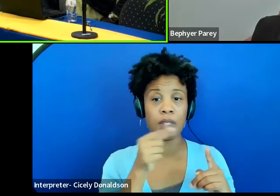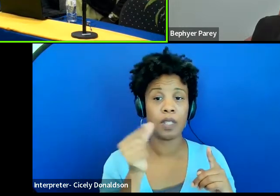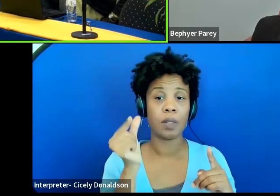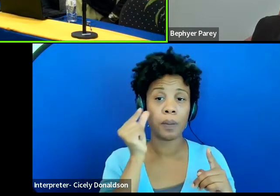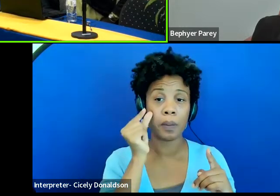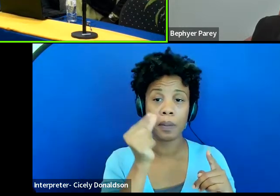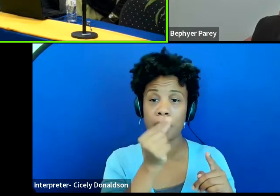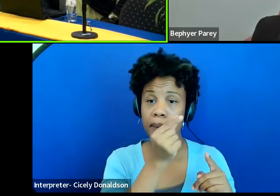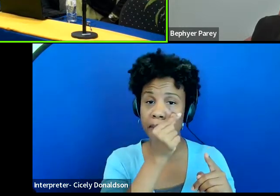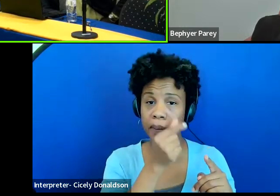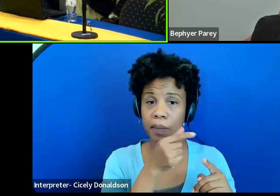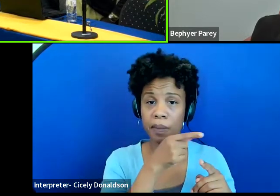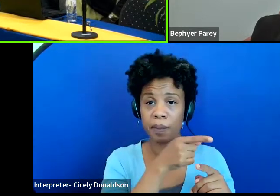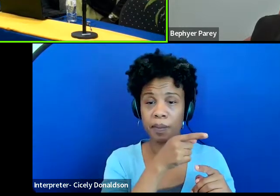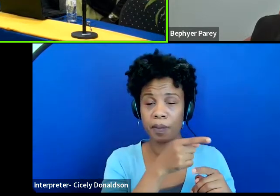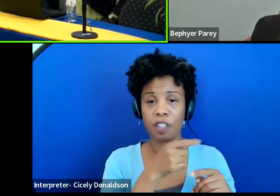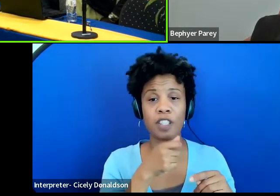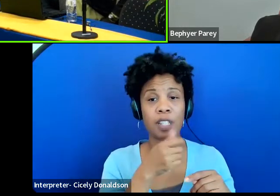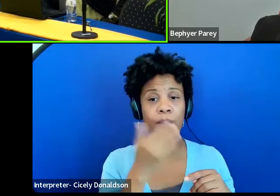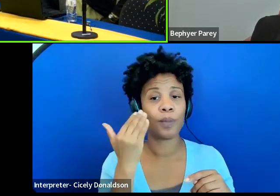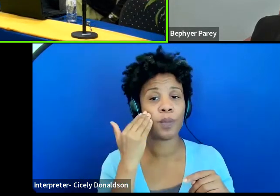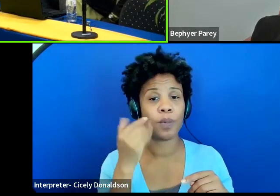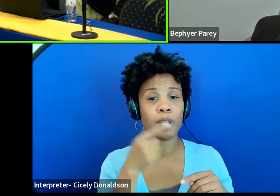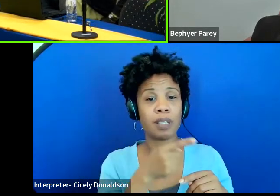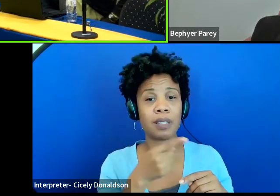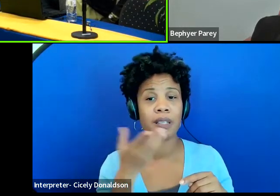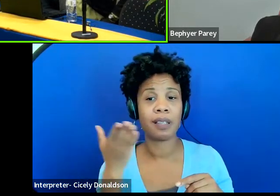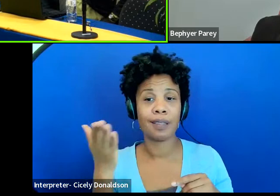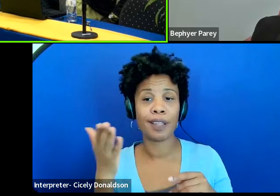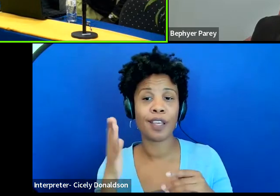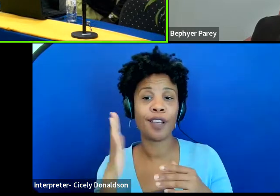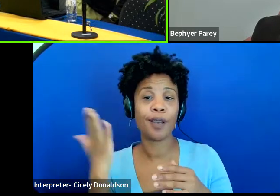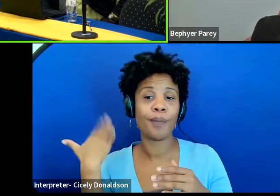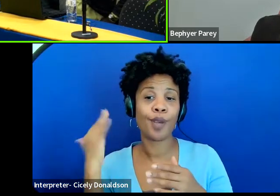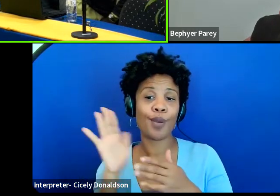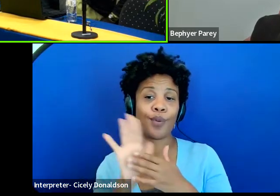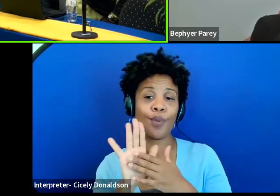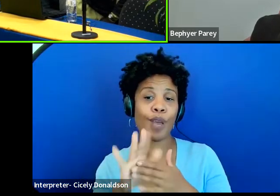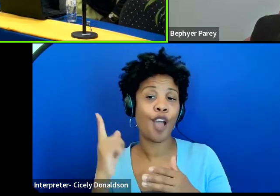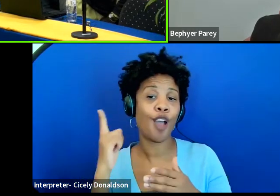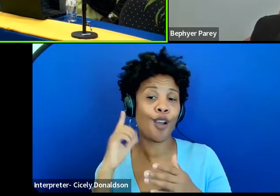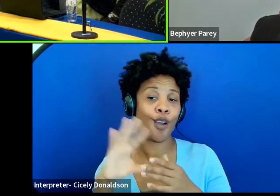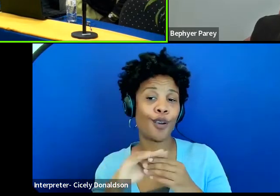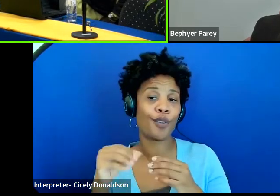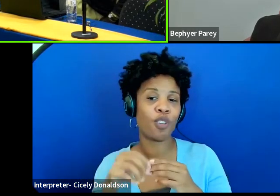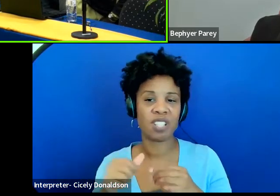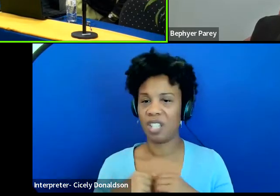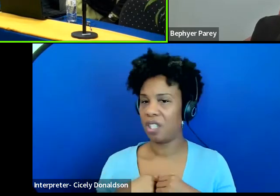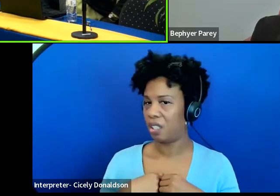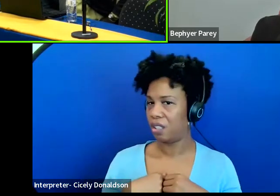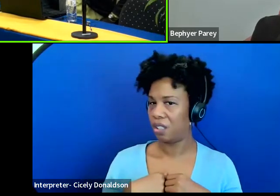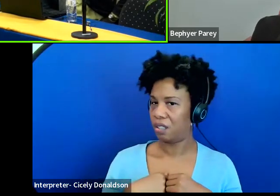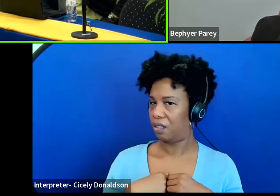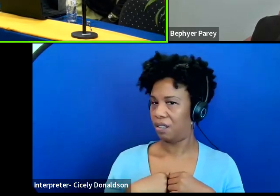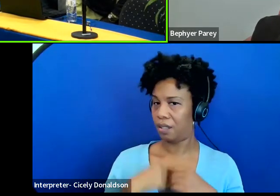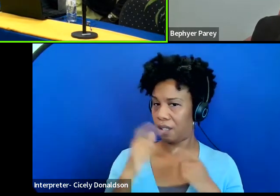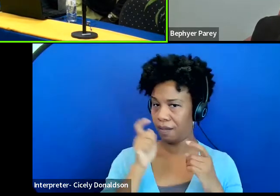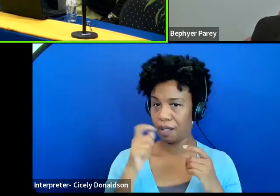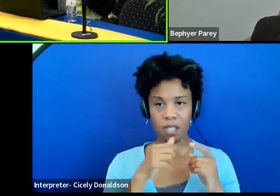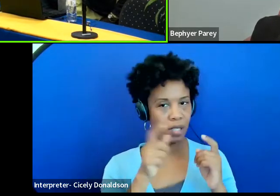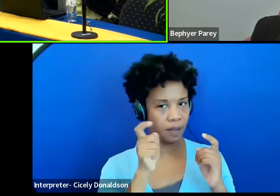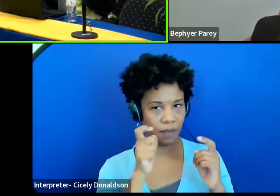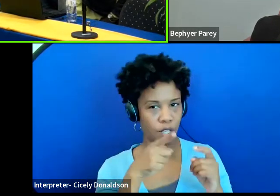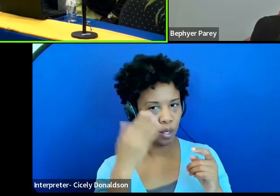up herself enough, but she don't know if it's positive or negative things the people tell me. But that's